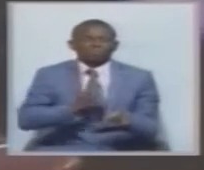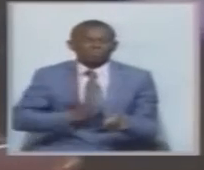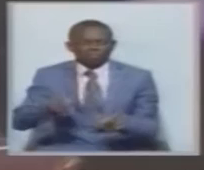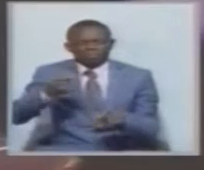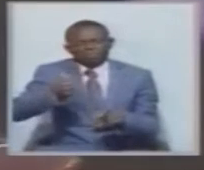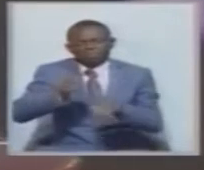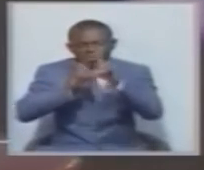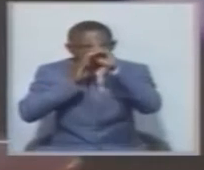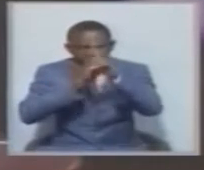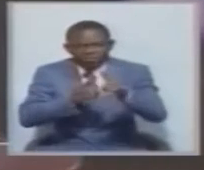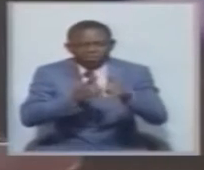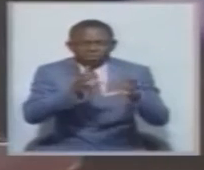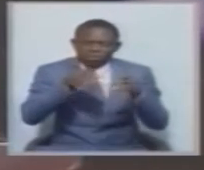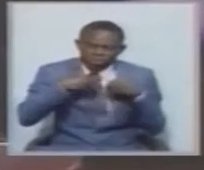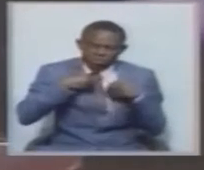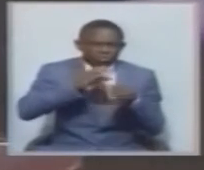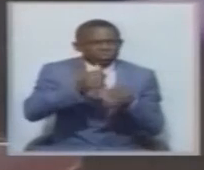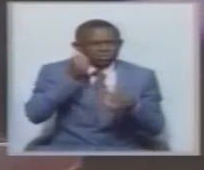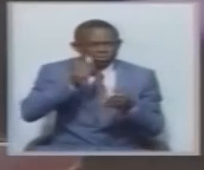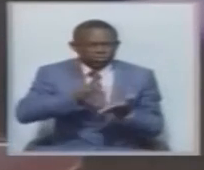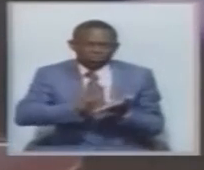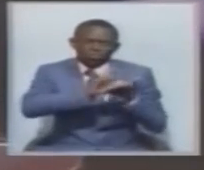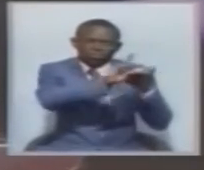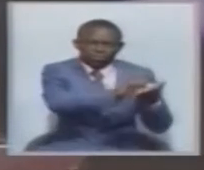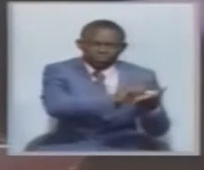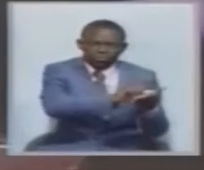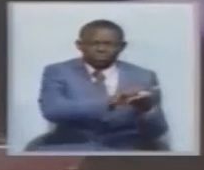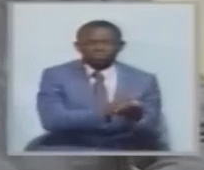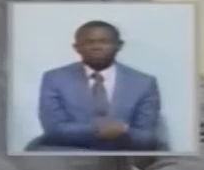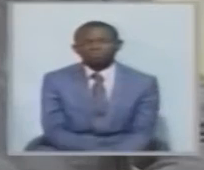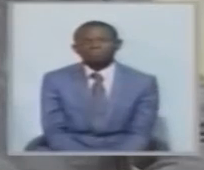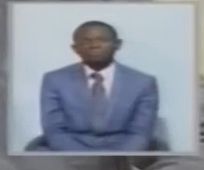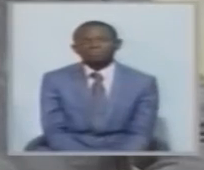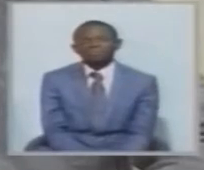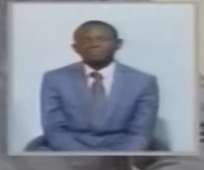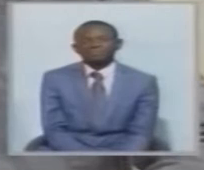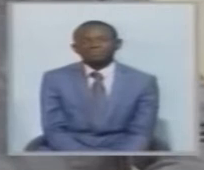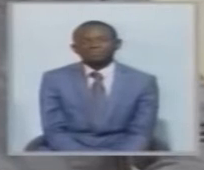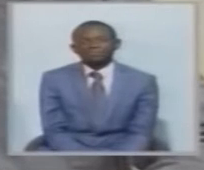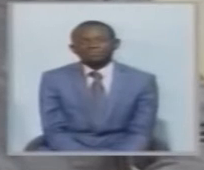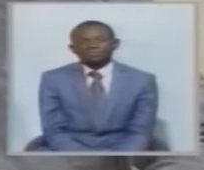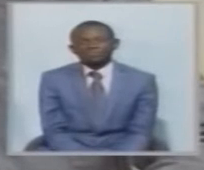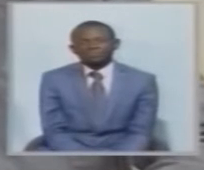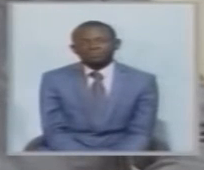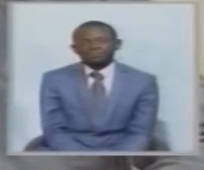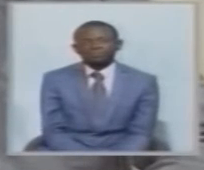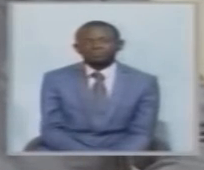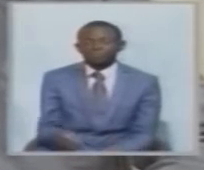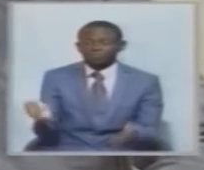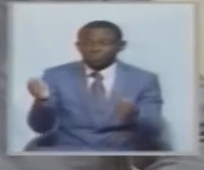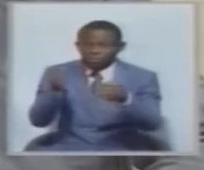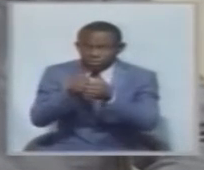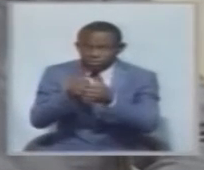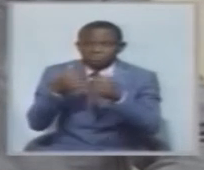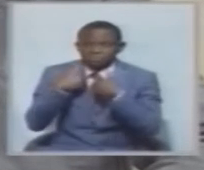affect how we access the loans? Not at all, Grevazio. I think the bank, yes, is made up of different members. Some have